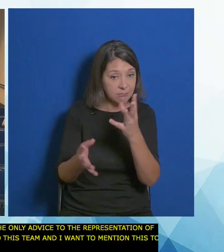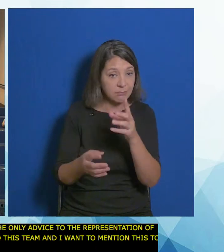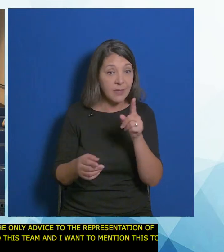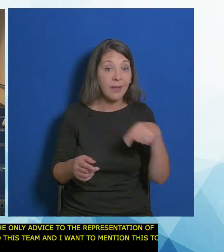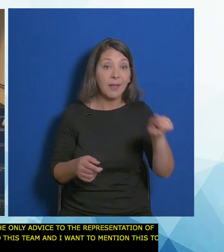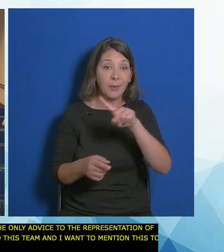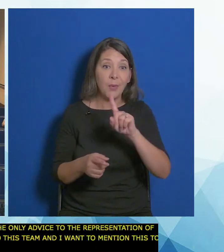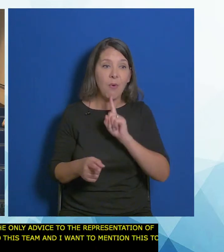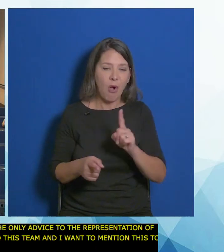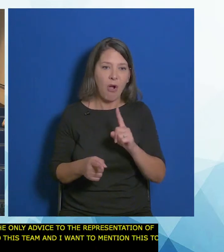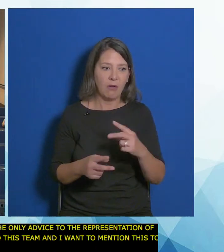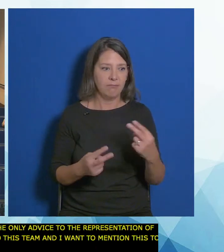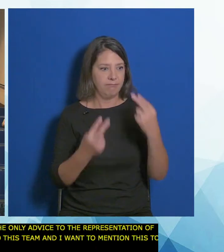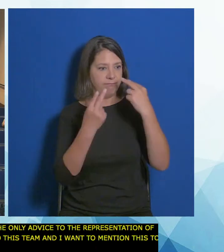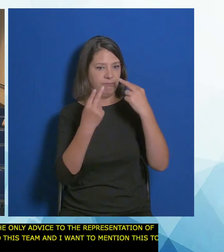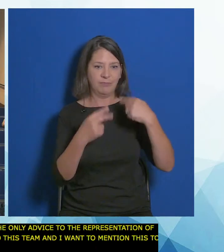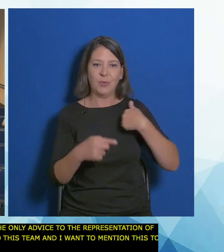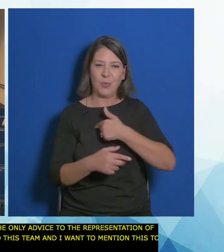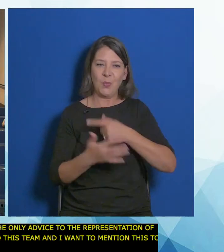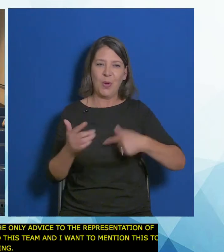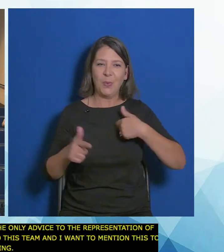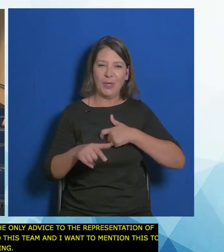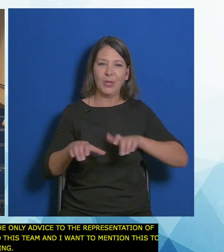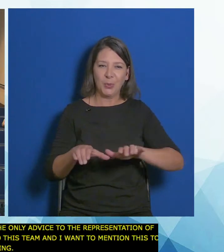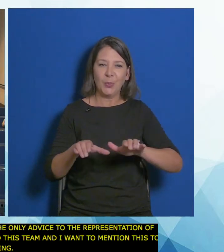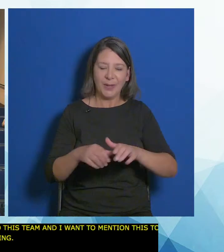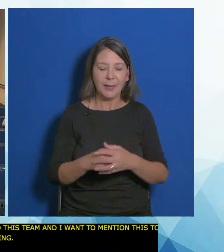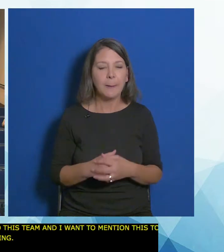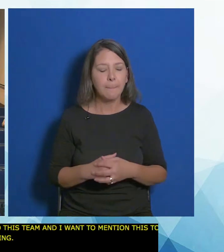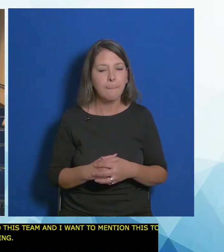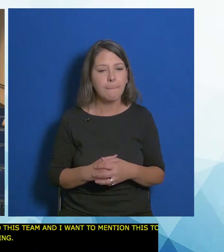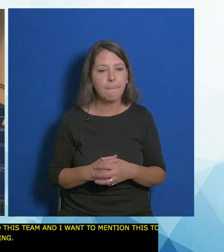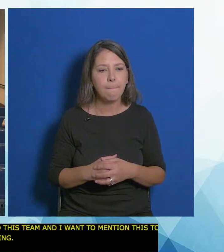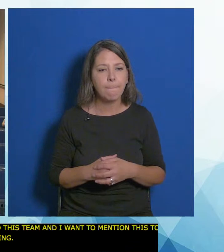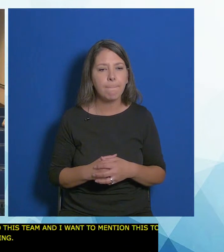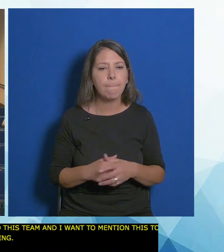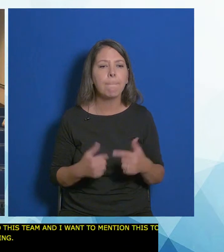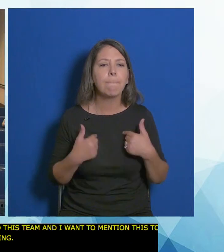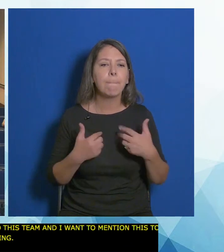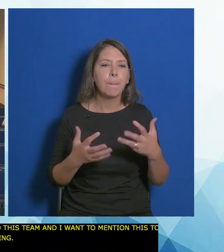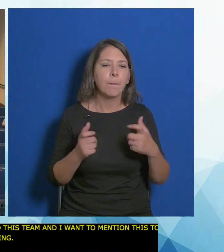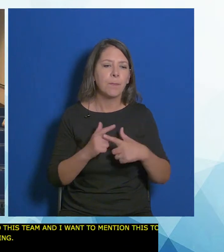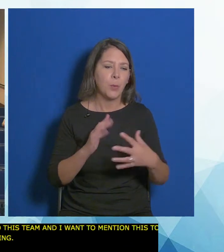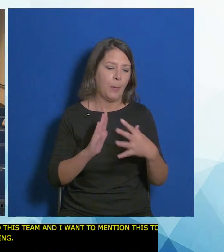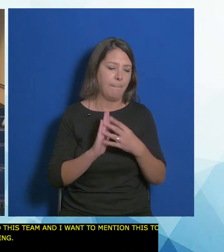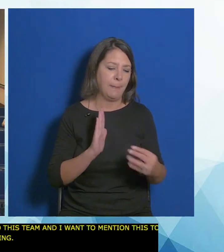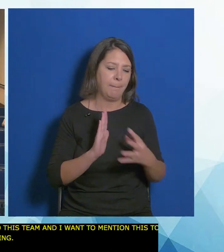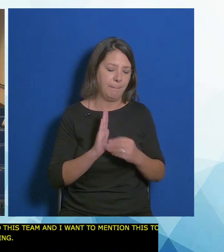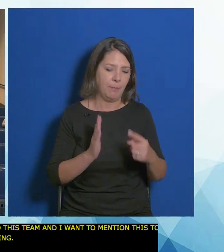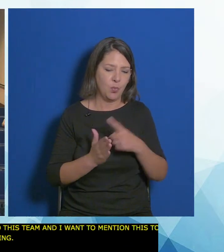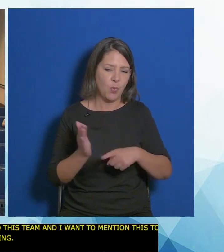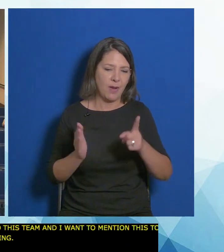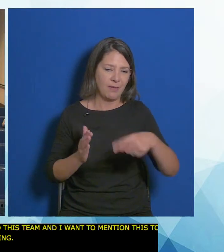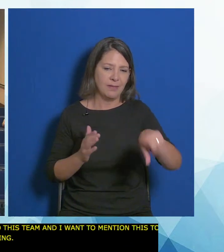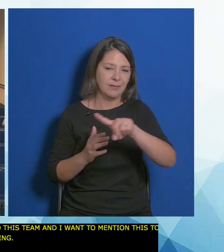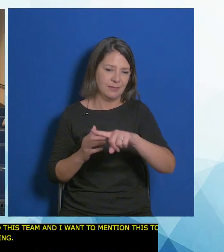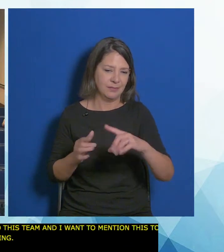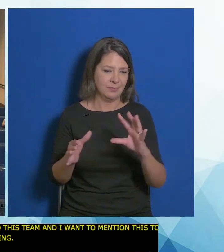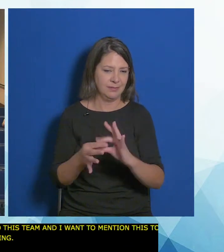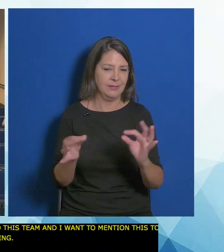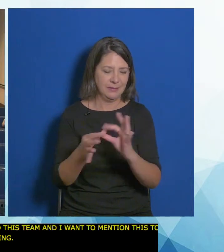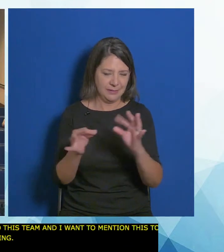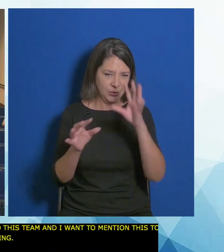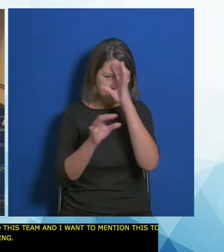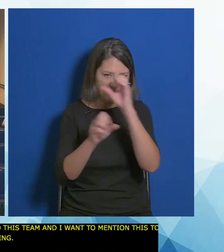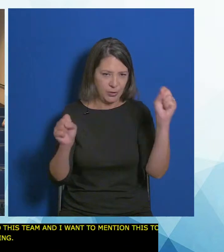doing. I do want to mimic what the superintendent and associate superintendent mentioned. In a recent